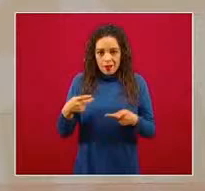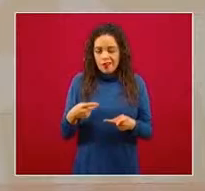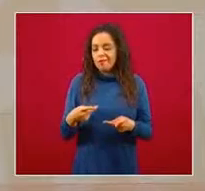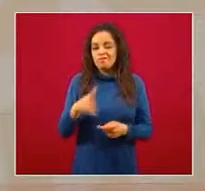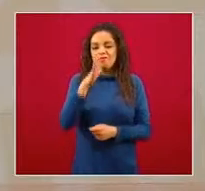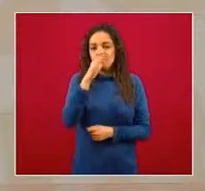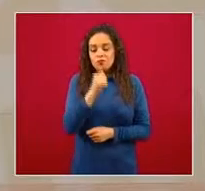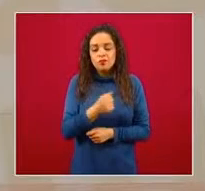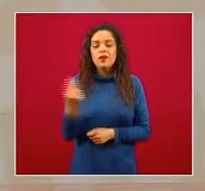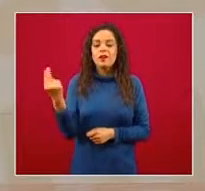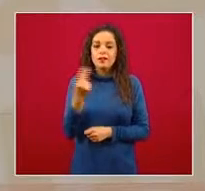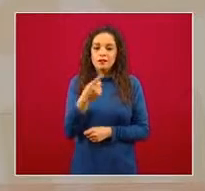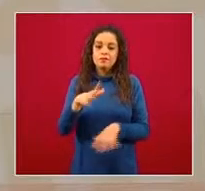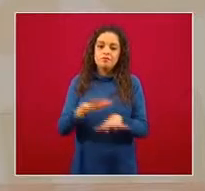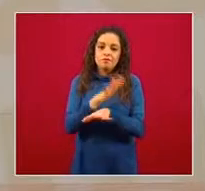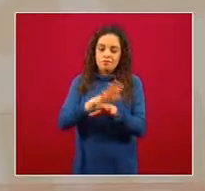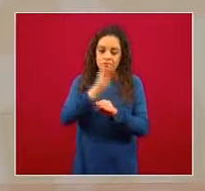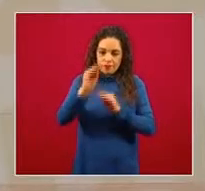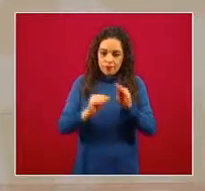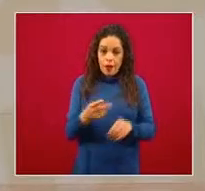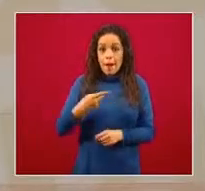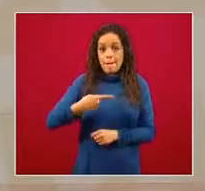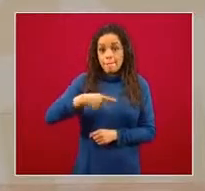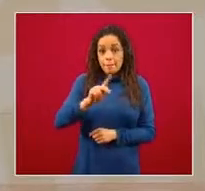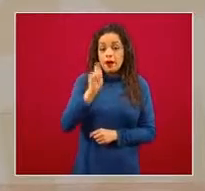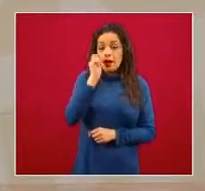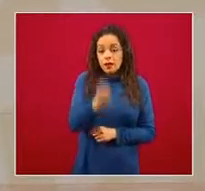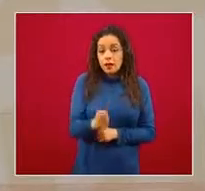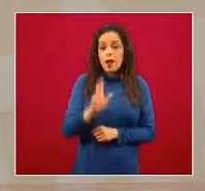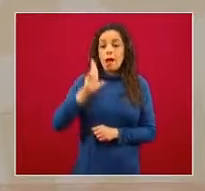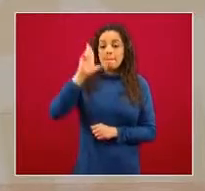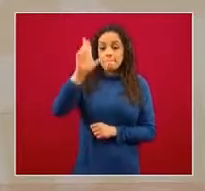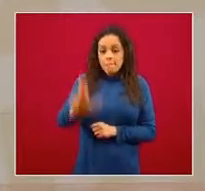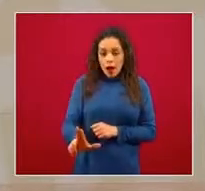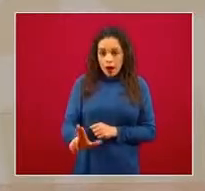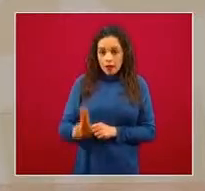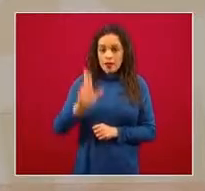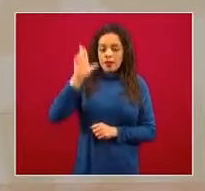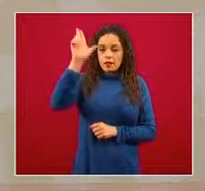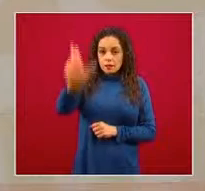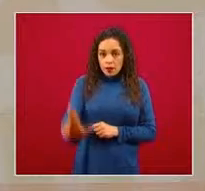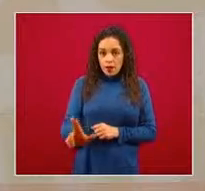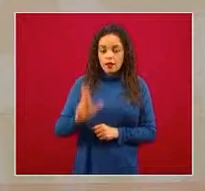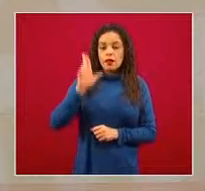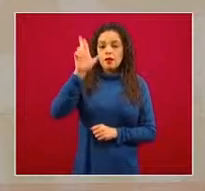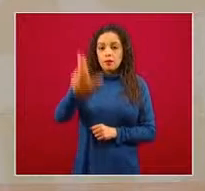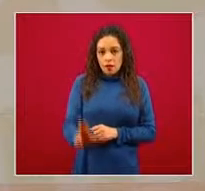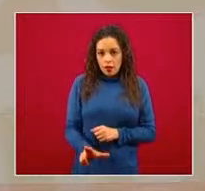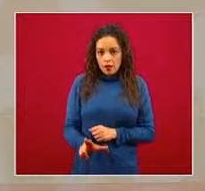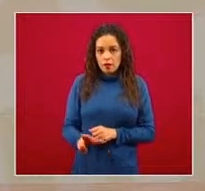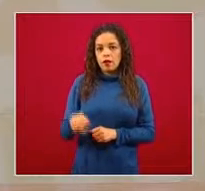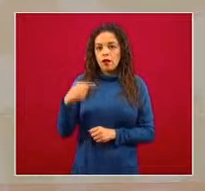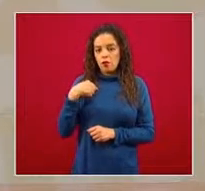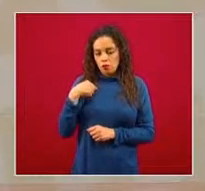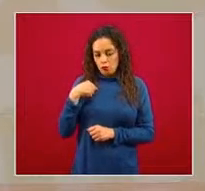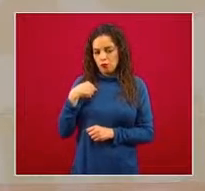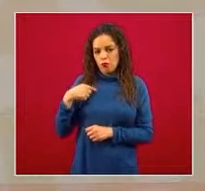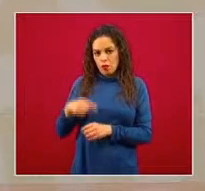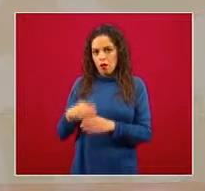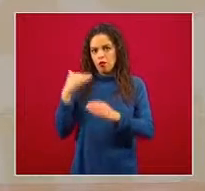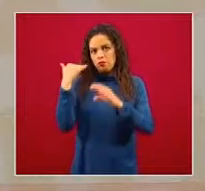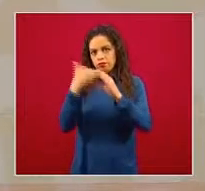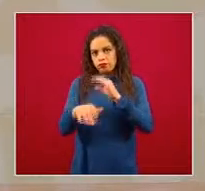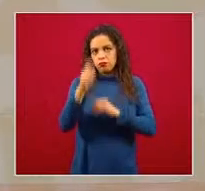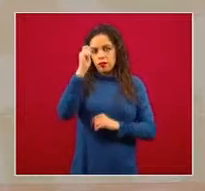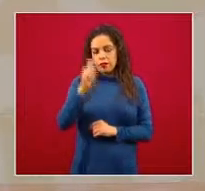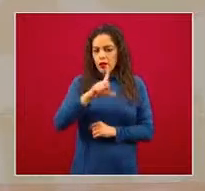to modify our methodology, but on Tuesdays, we will send this updated information